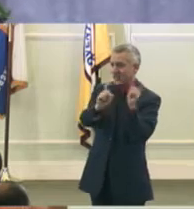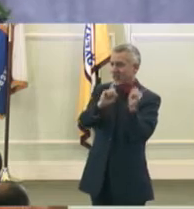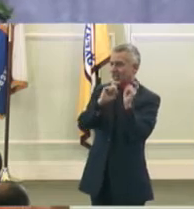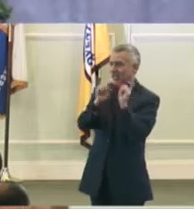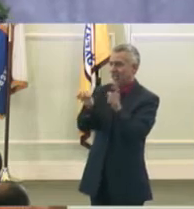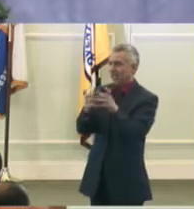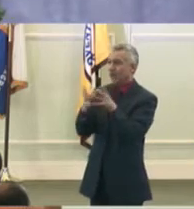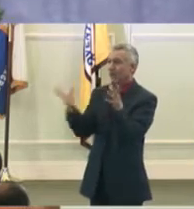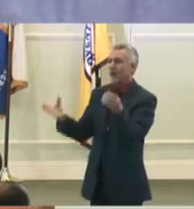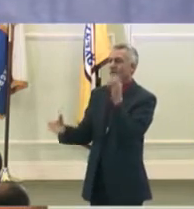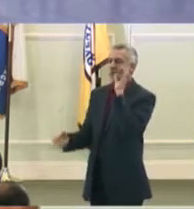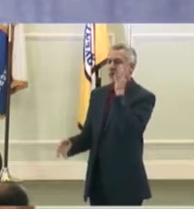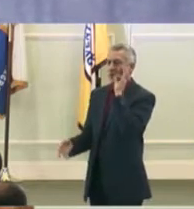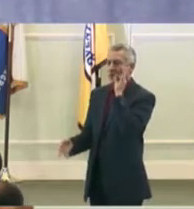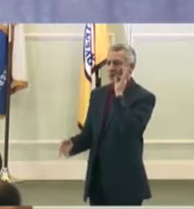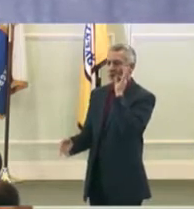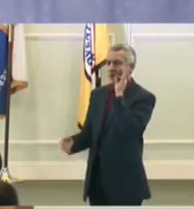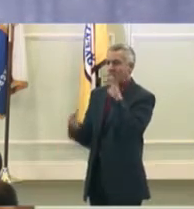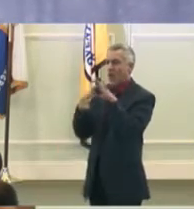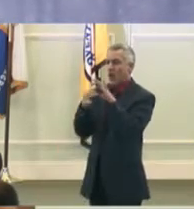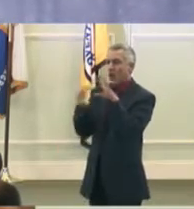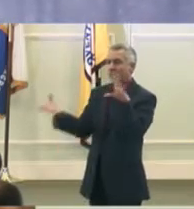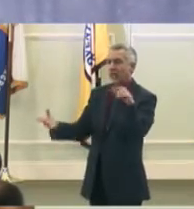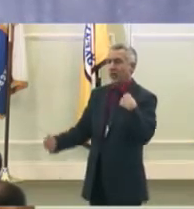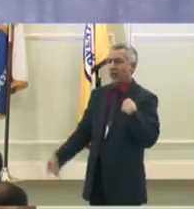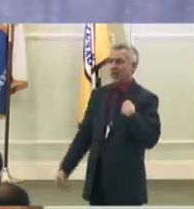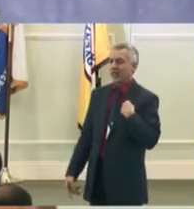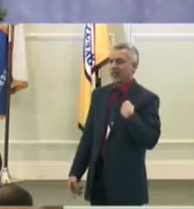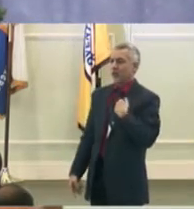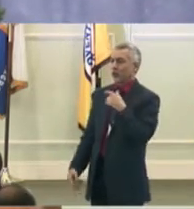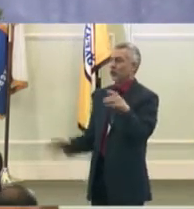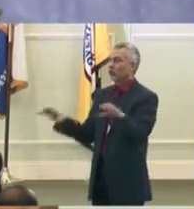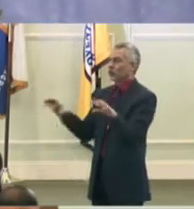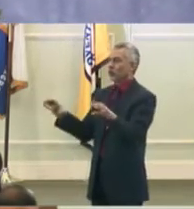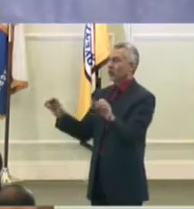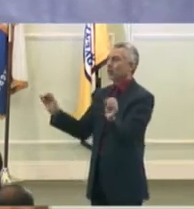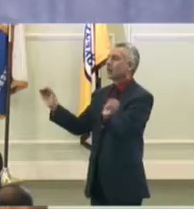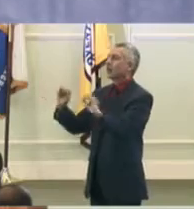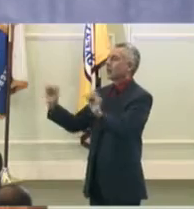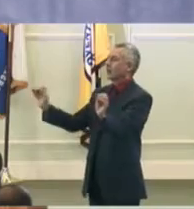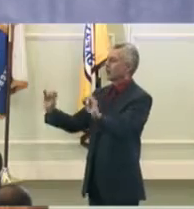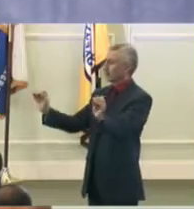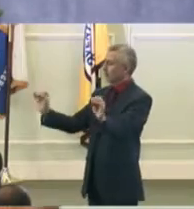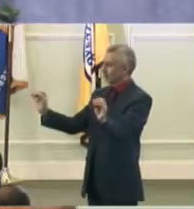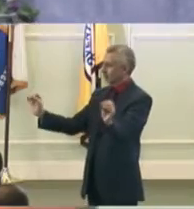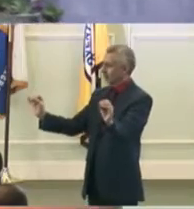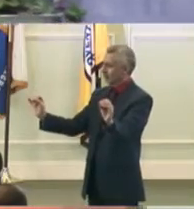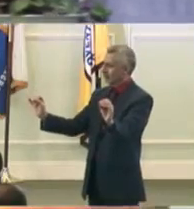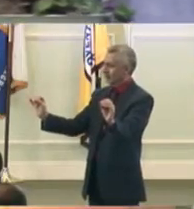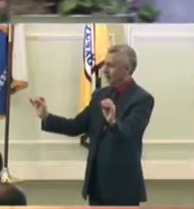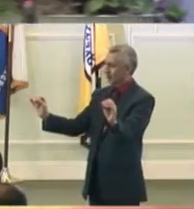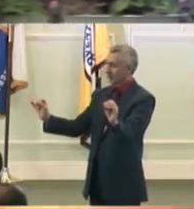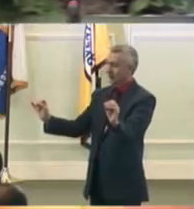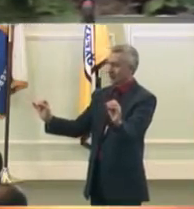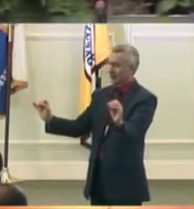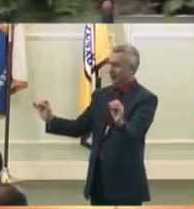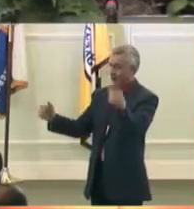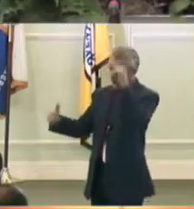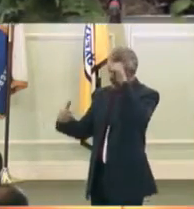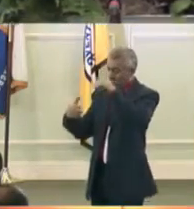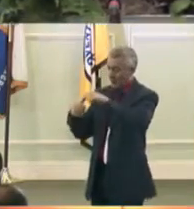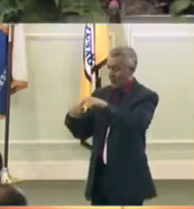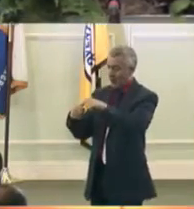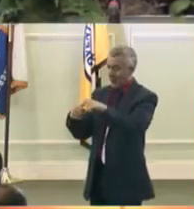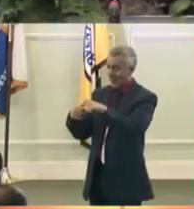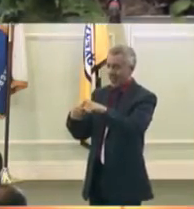me, ye can do what? Nothing. You know why I quote it so much? Because I need to remember it. Every time I